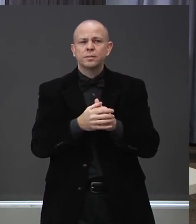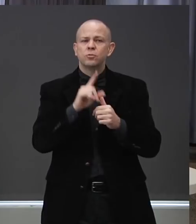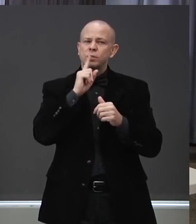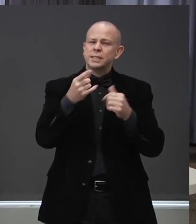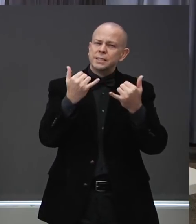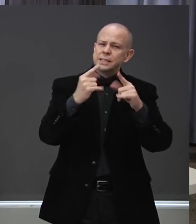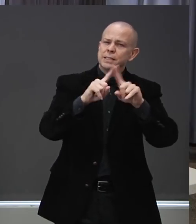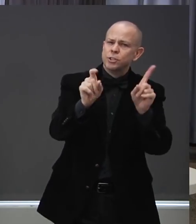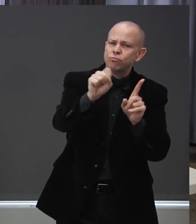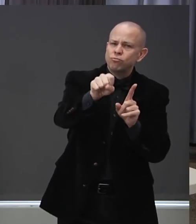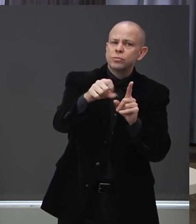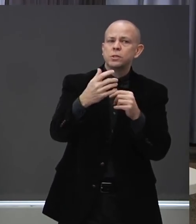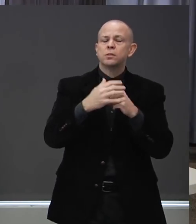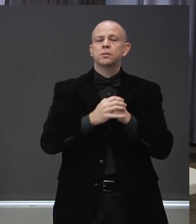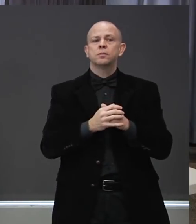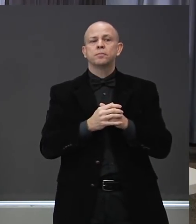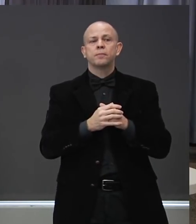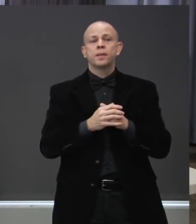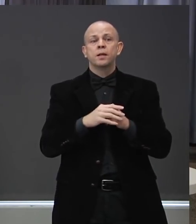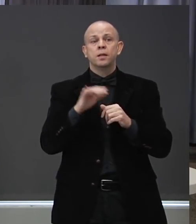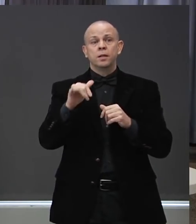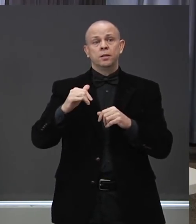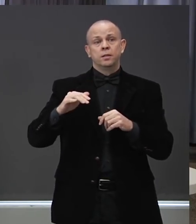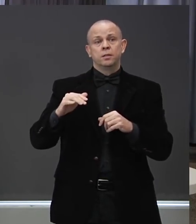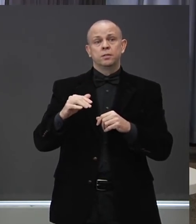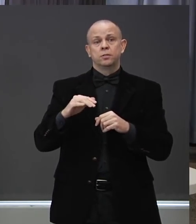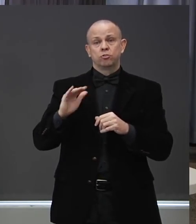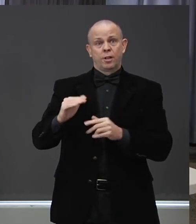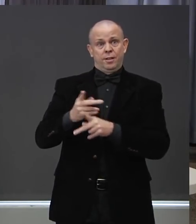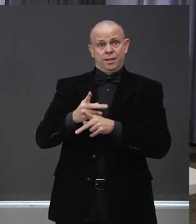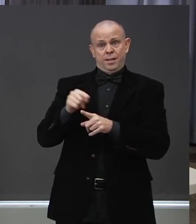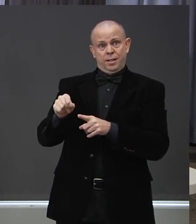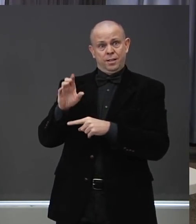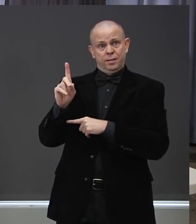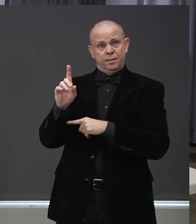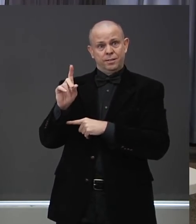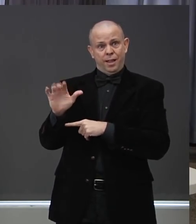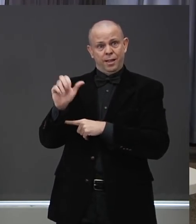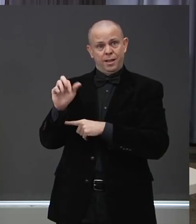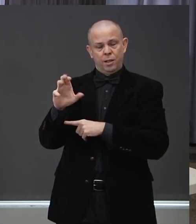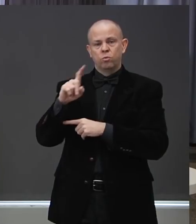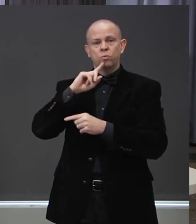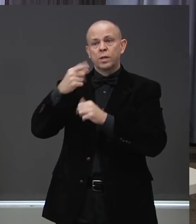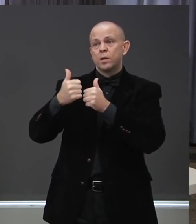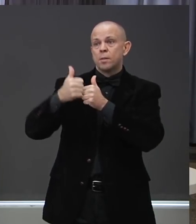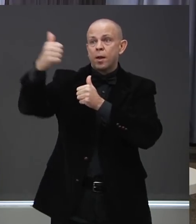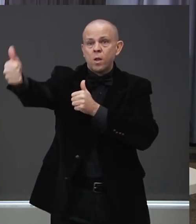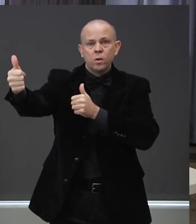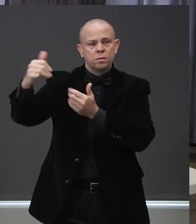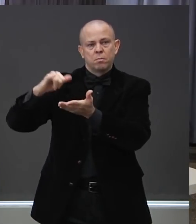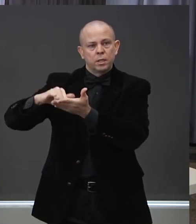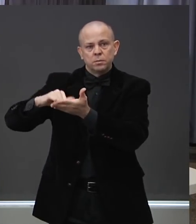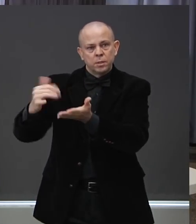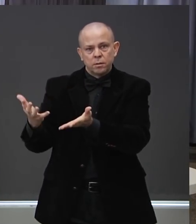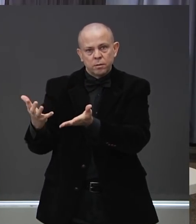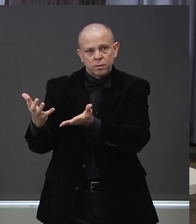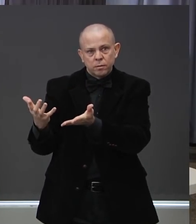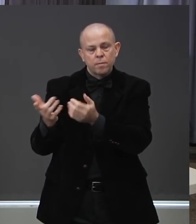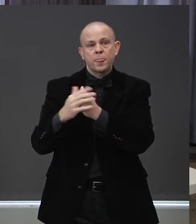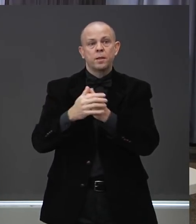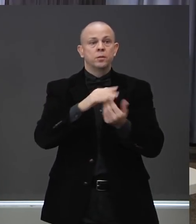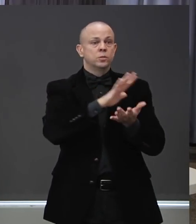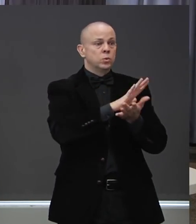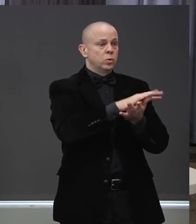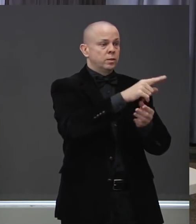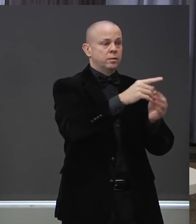It's not possible to do childcare remotely, you know, whereas school does have some ability to do remote learning. That's one of the